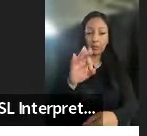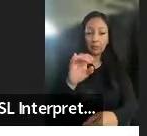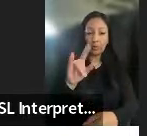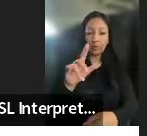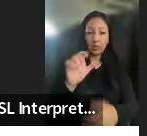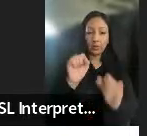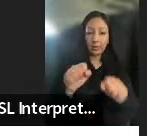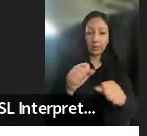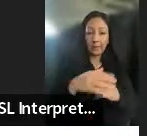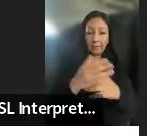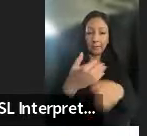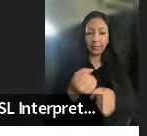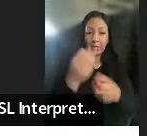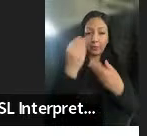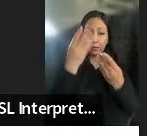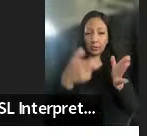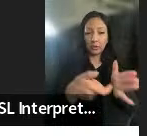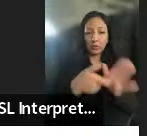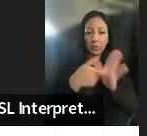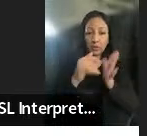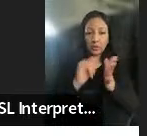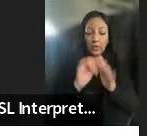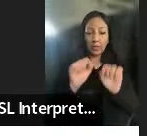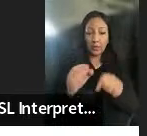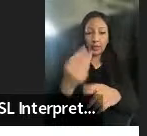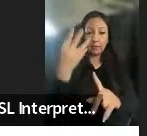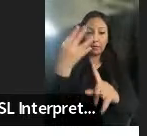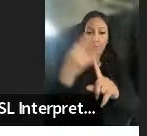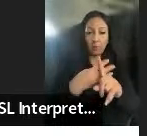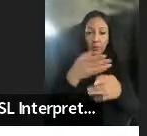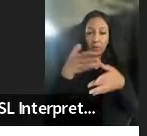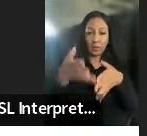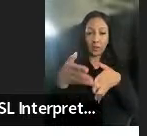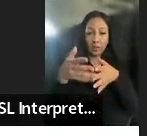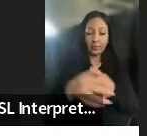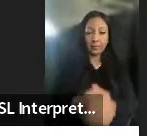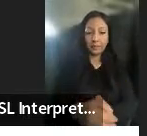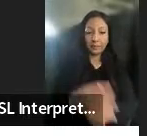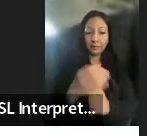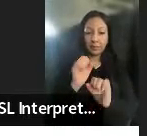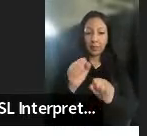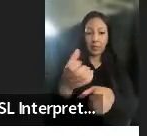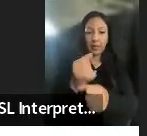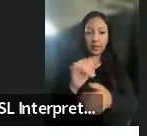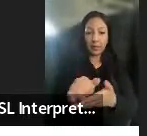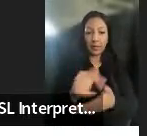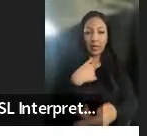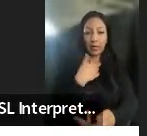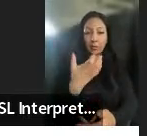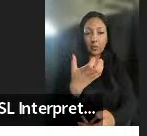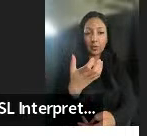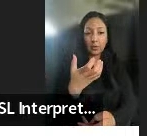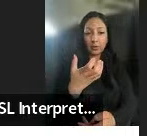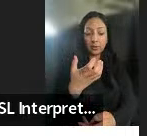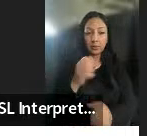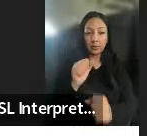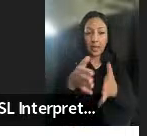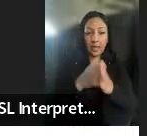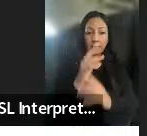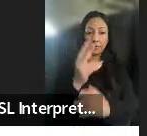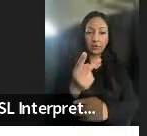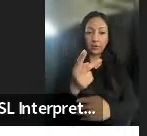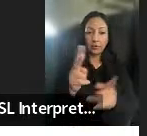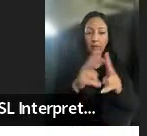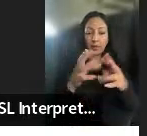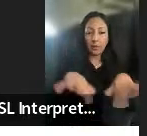of Information requests, which can take 4 months to get that? So I wanted to ask those two very